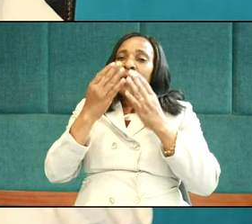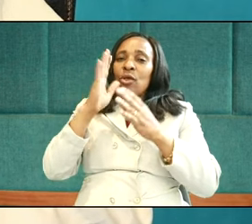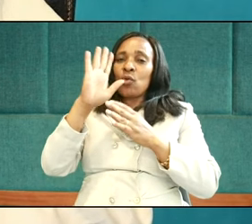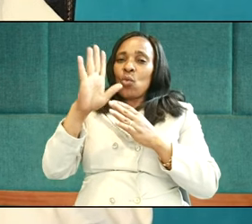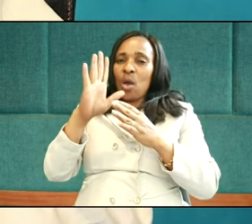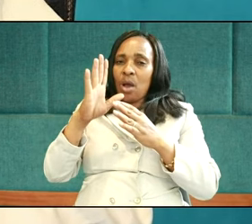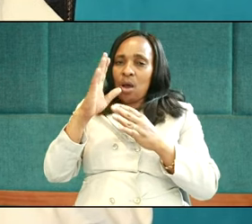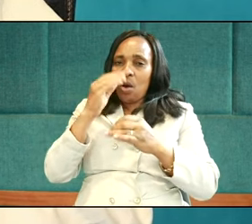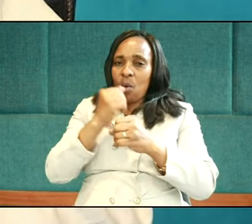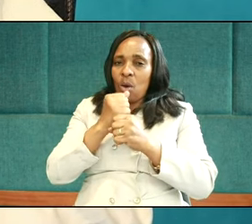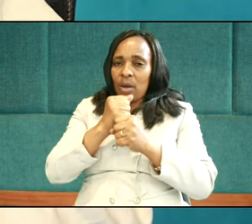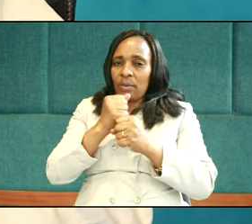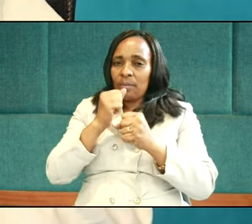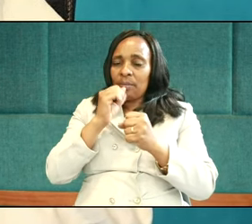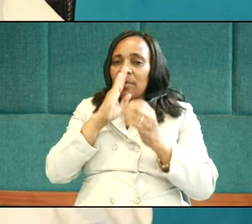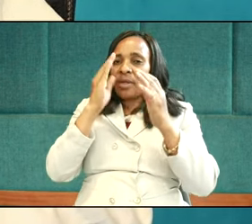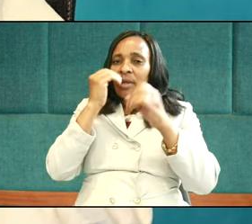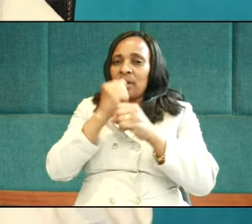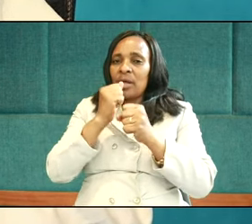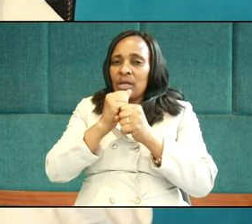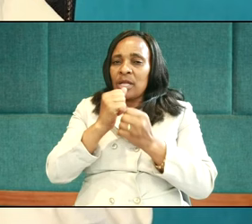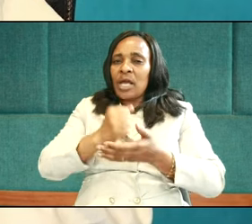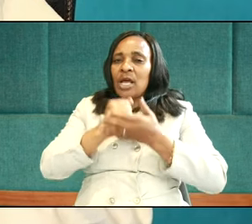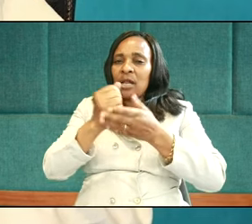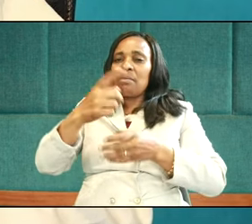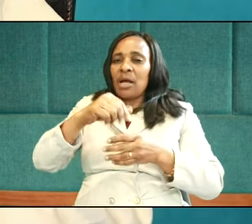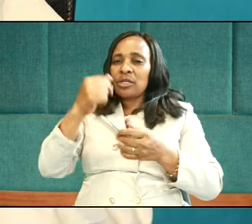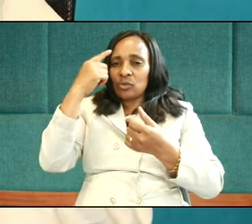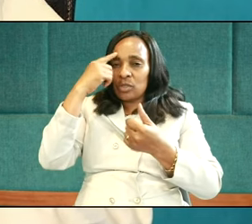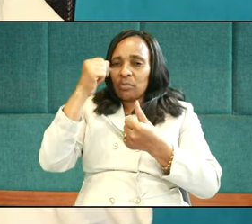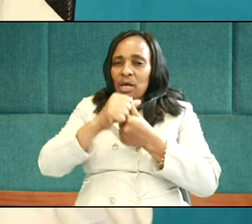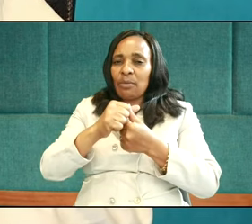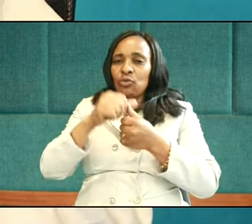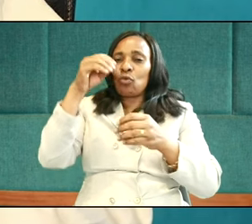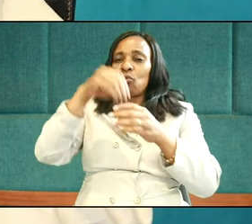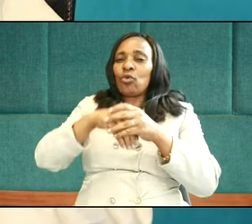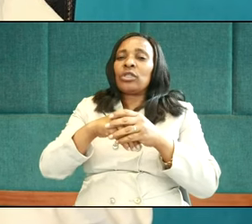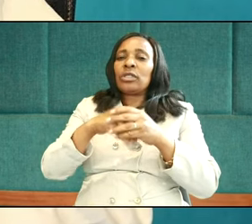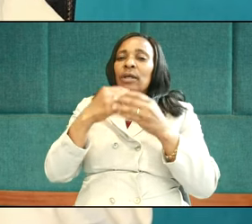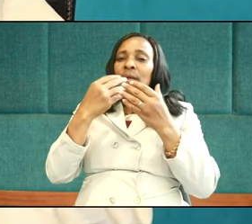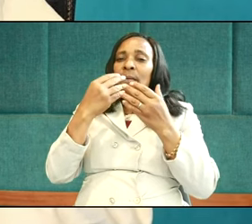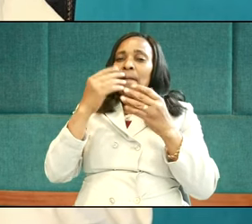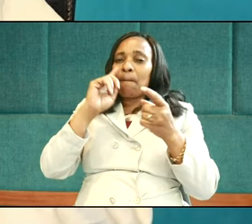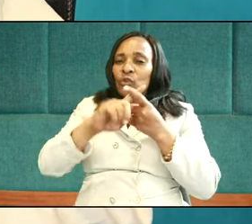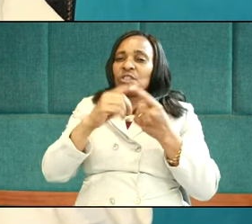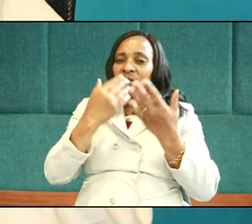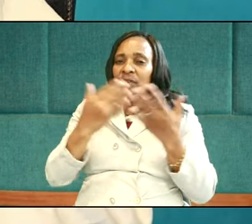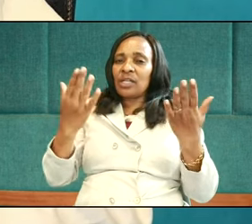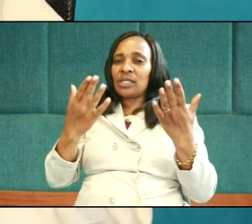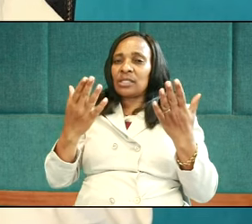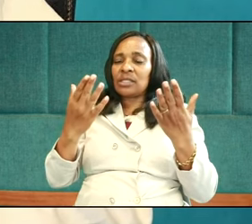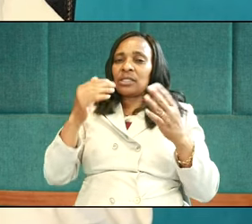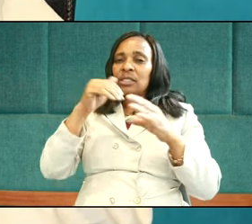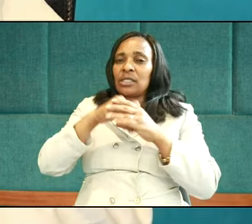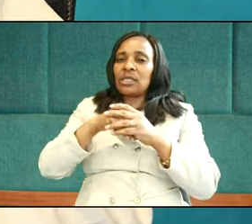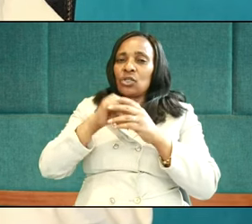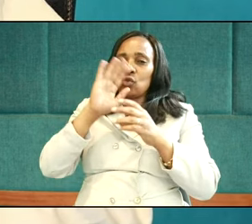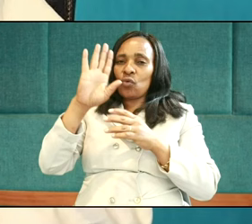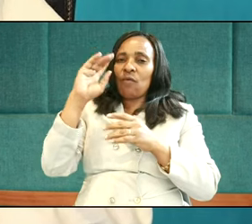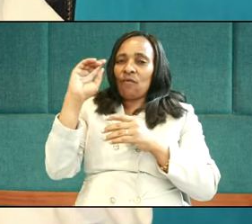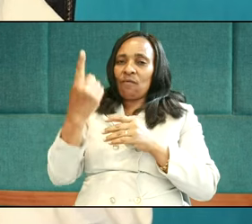us in positions of power. Help us to always remember to put you first in everything that we do, to remember you in our daily